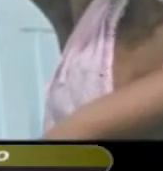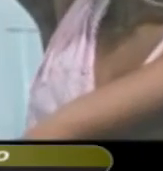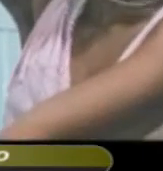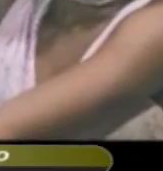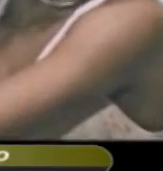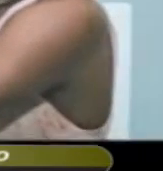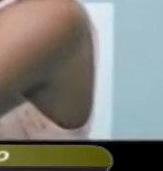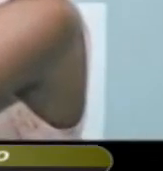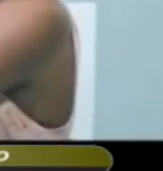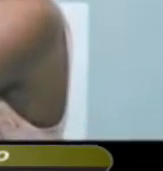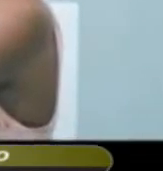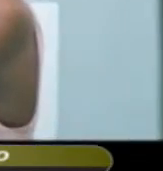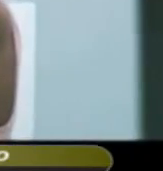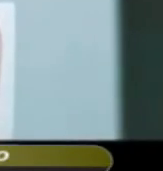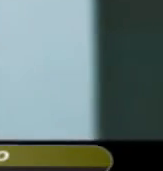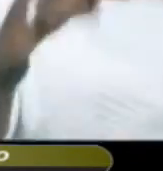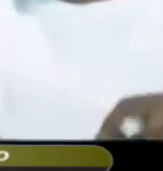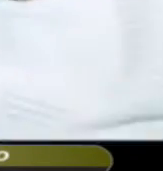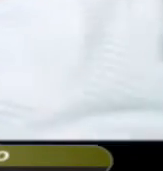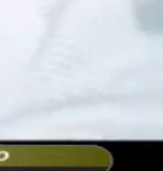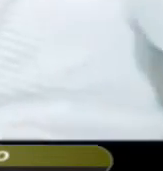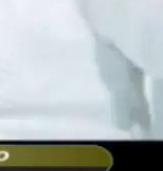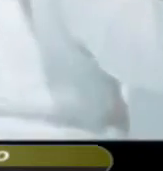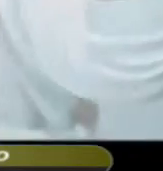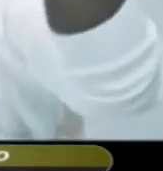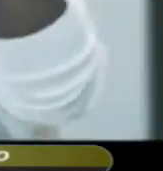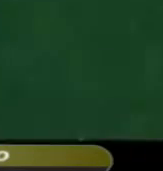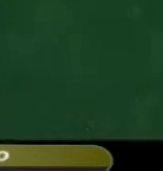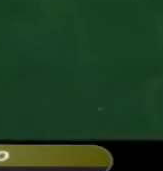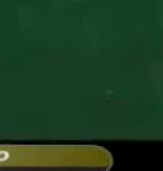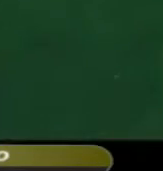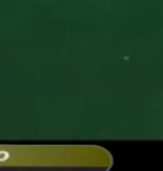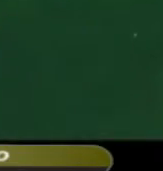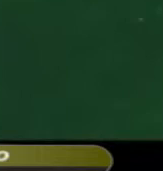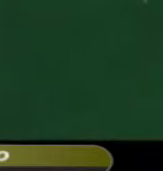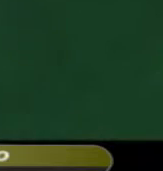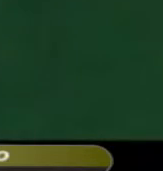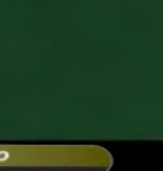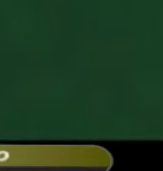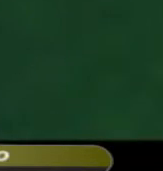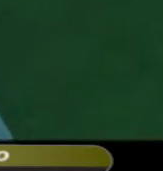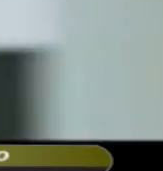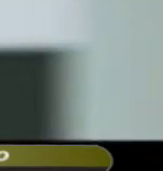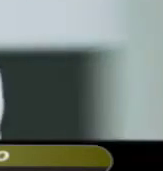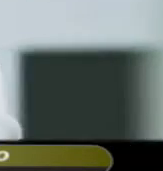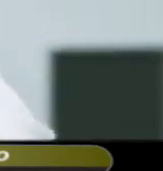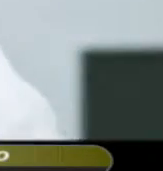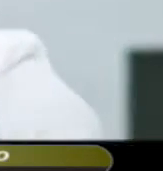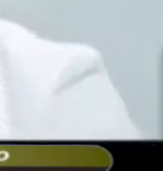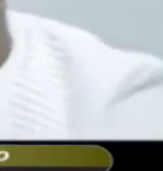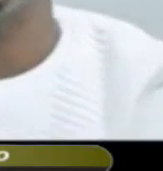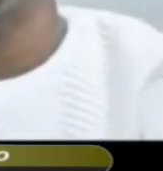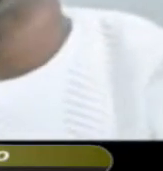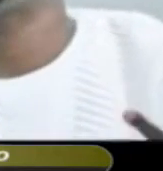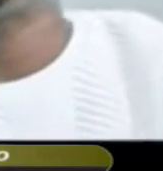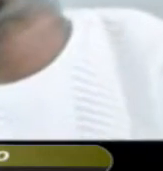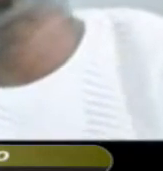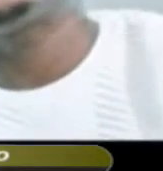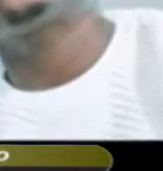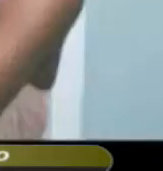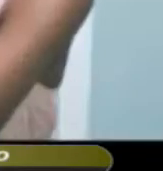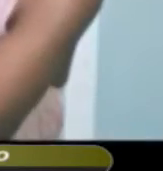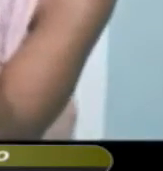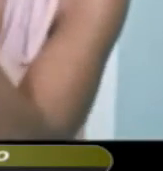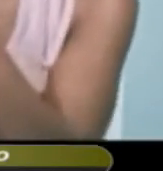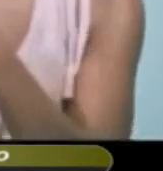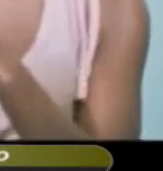I wanna look at you, baby, kidogo, Katerina. Hey, say whatever you say, she's my new